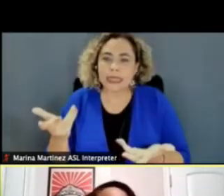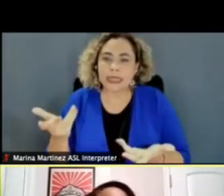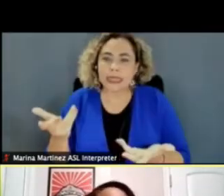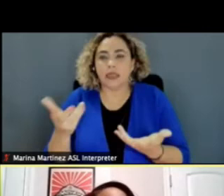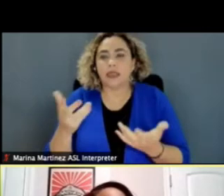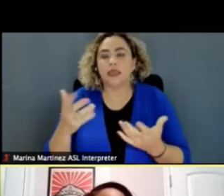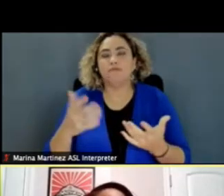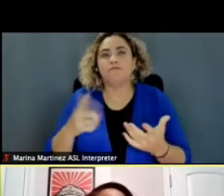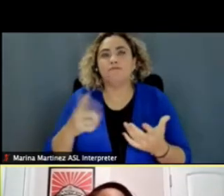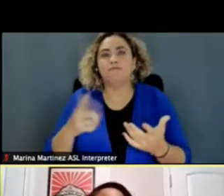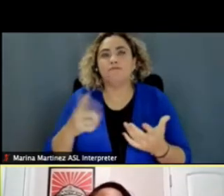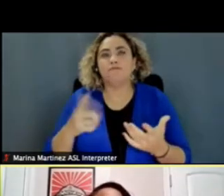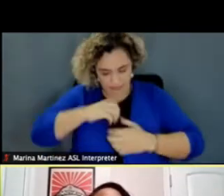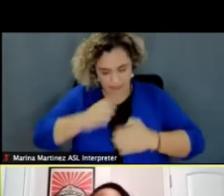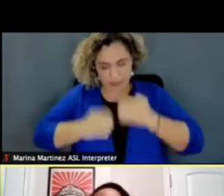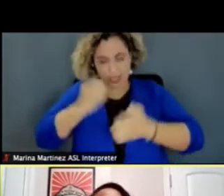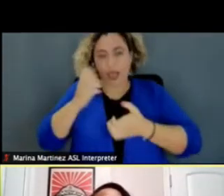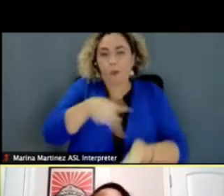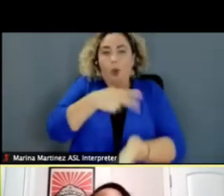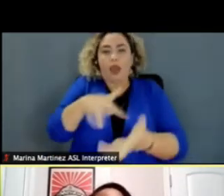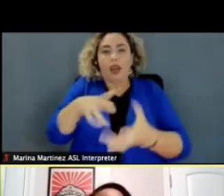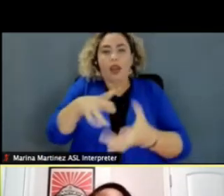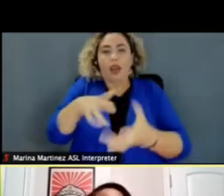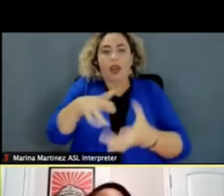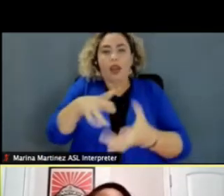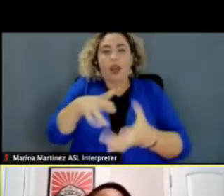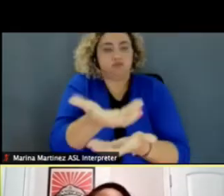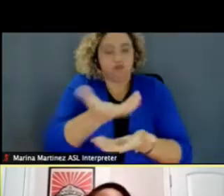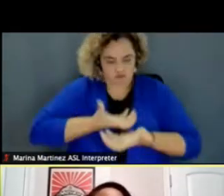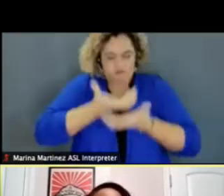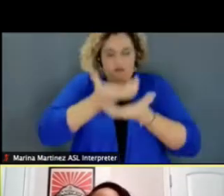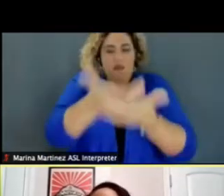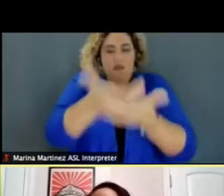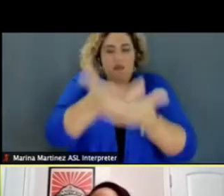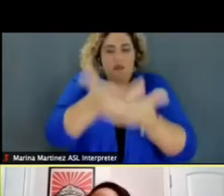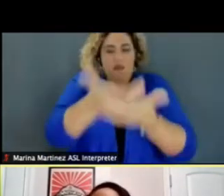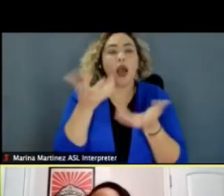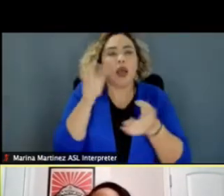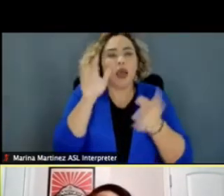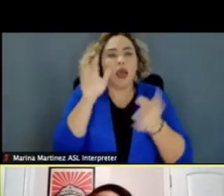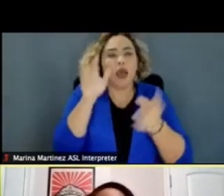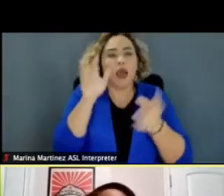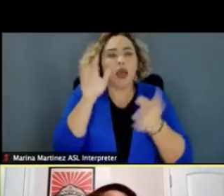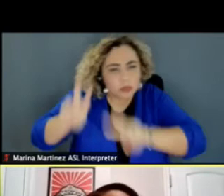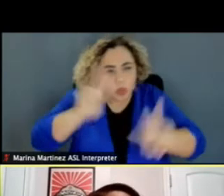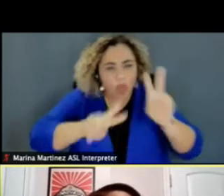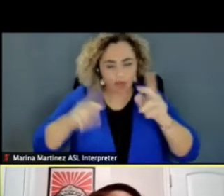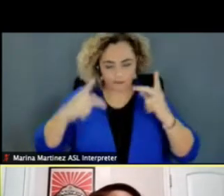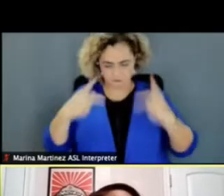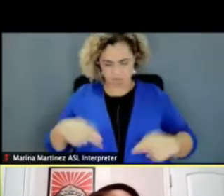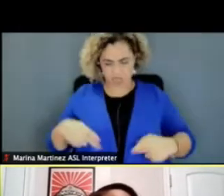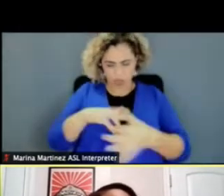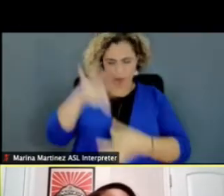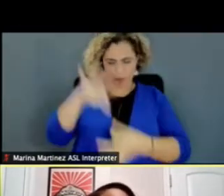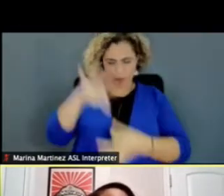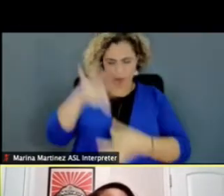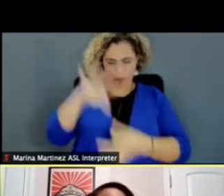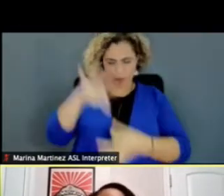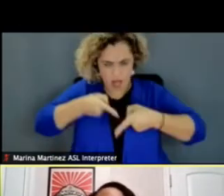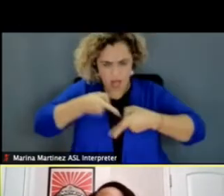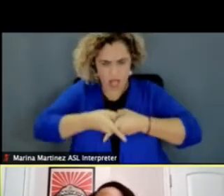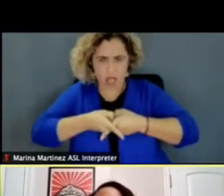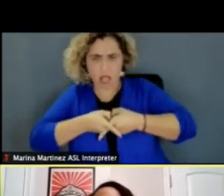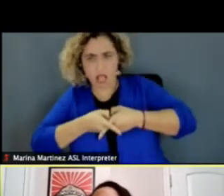passionate and poetic manner that explores the physical and spiritual conflicts